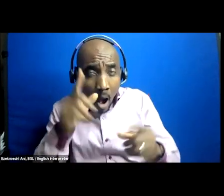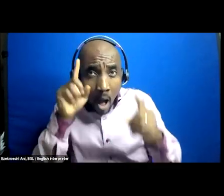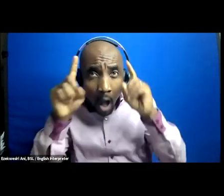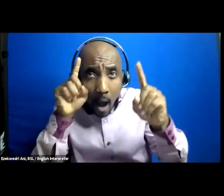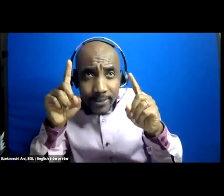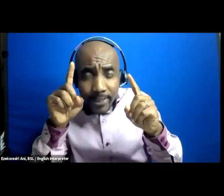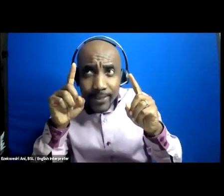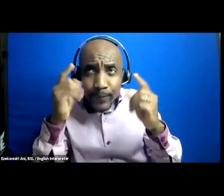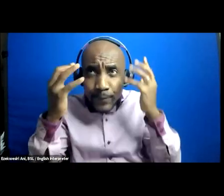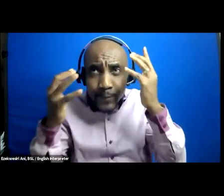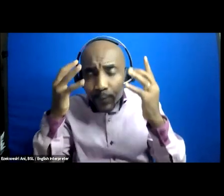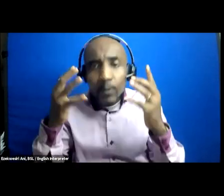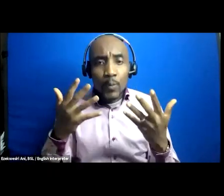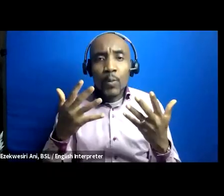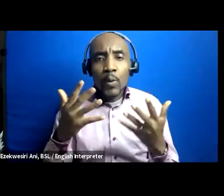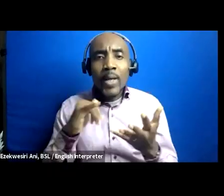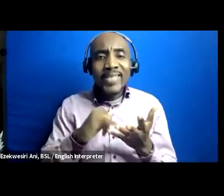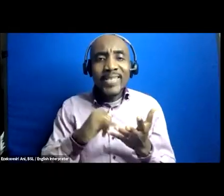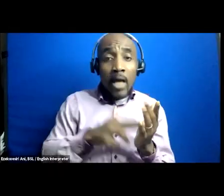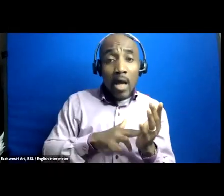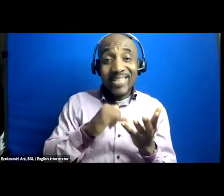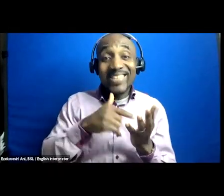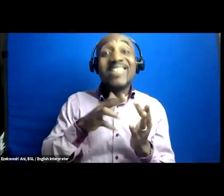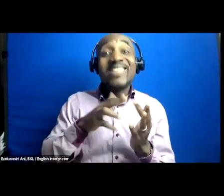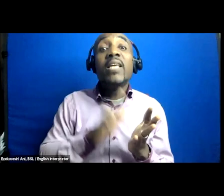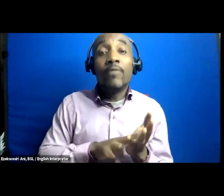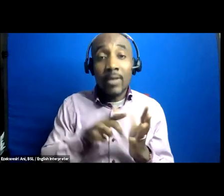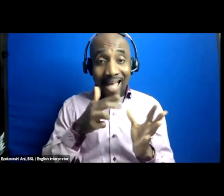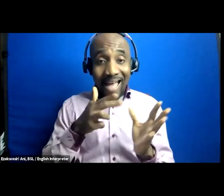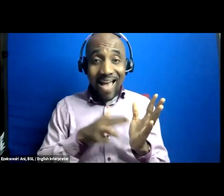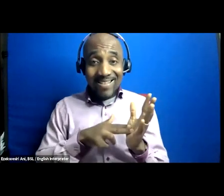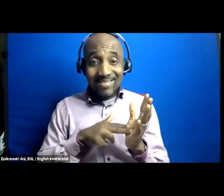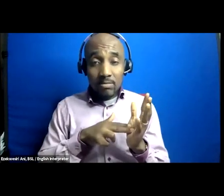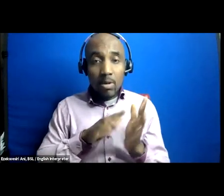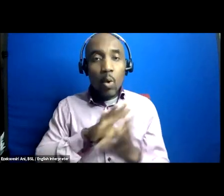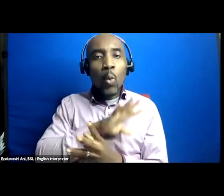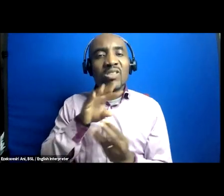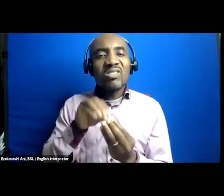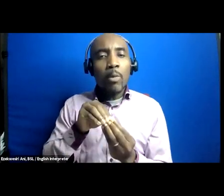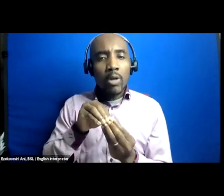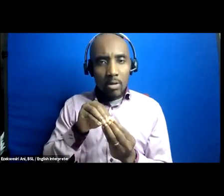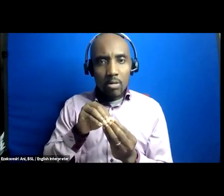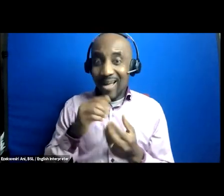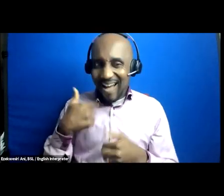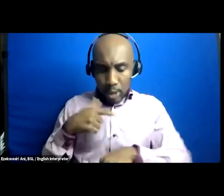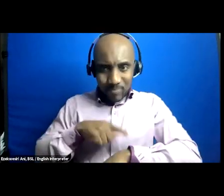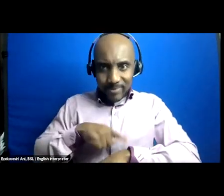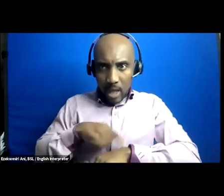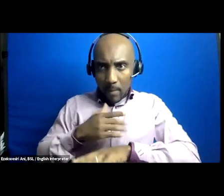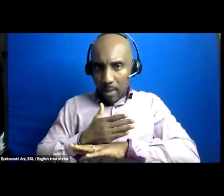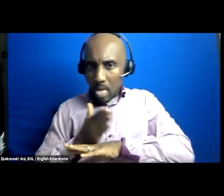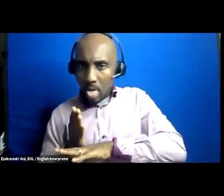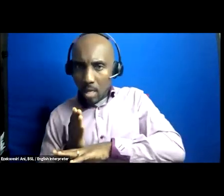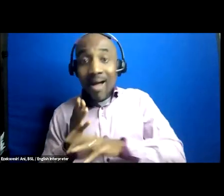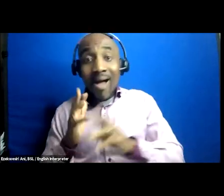Simon, Stephen and Anne are going to just have a summary. I know we're a bit running on, so I hope people